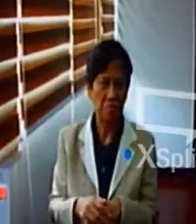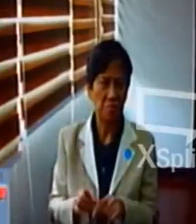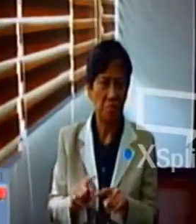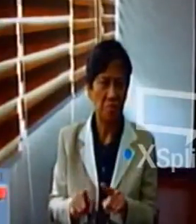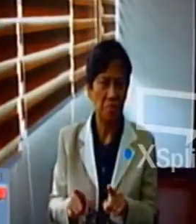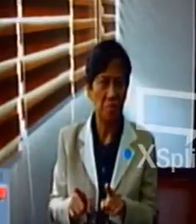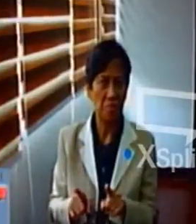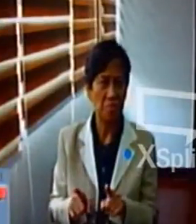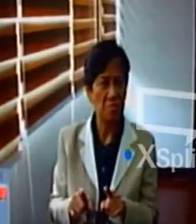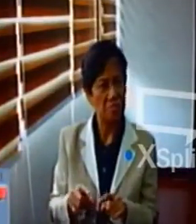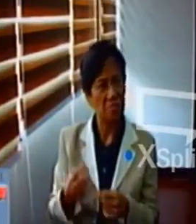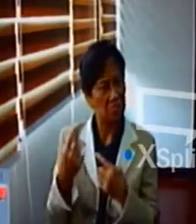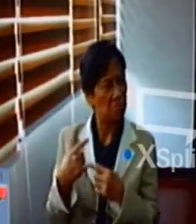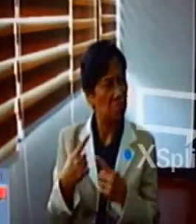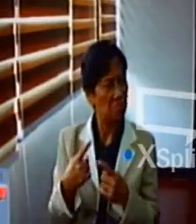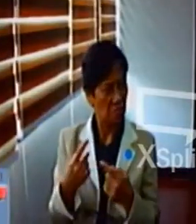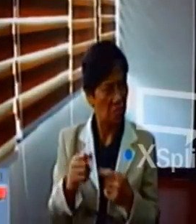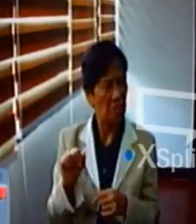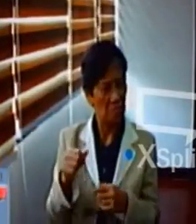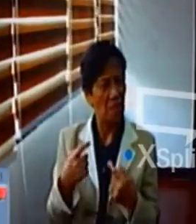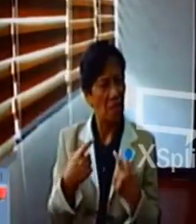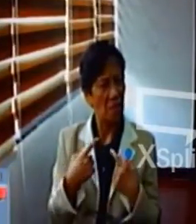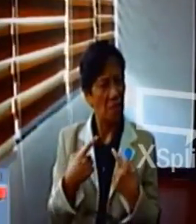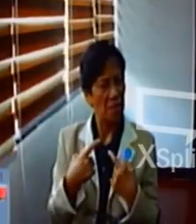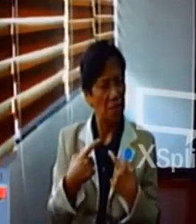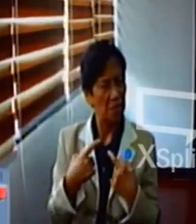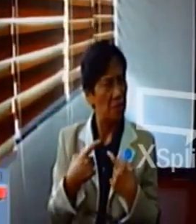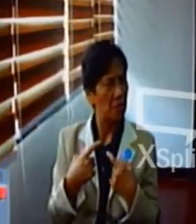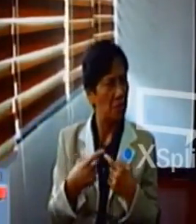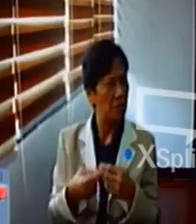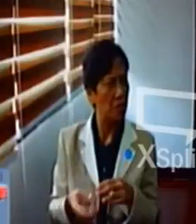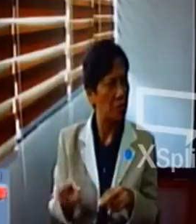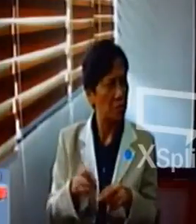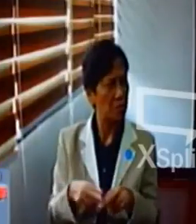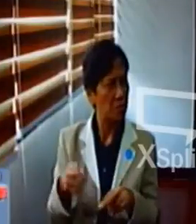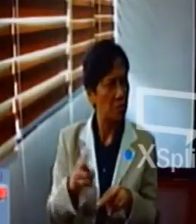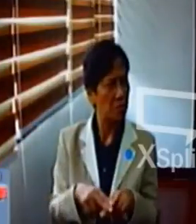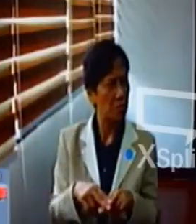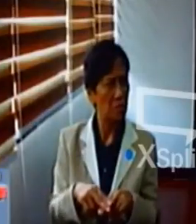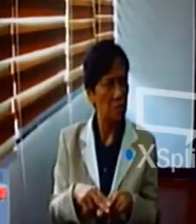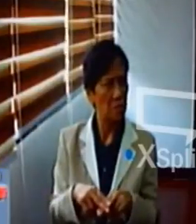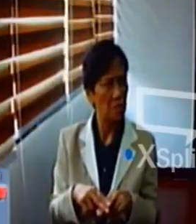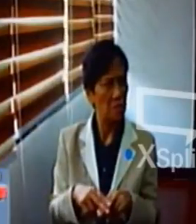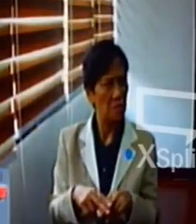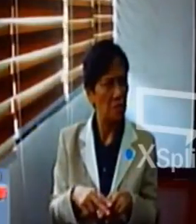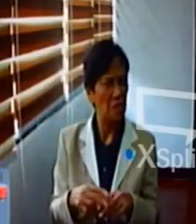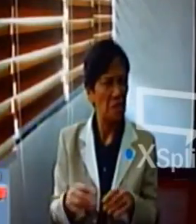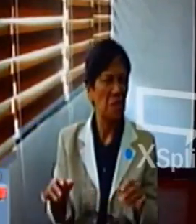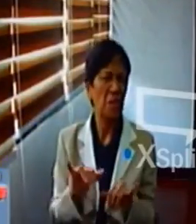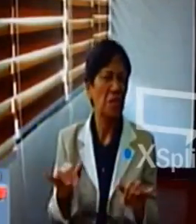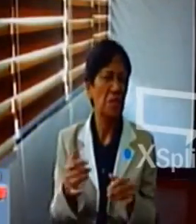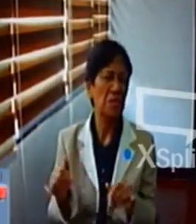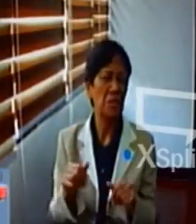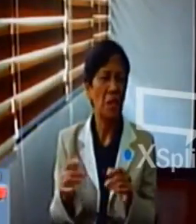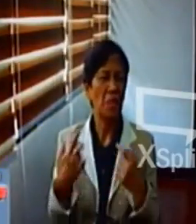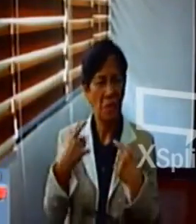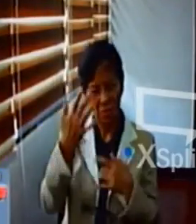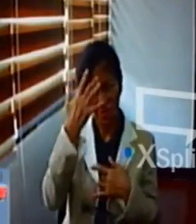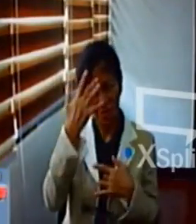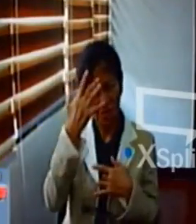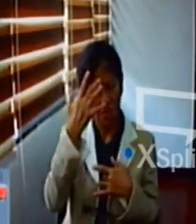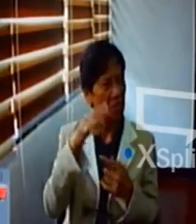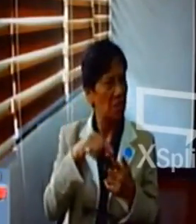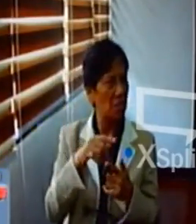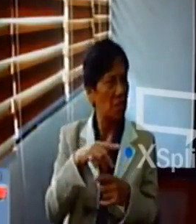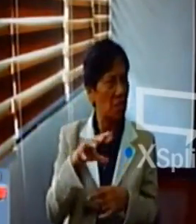so it's yeah, there's this multiplier effect. Again, parang may sakit na, then maka-discover ka pa na meron ka